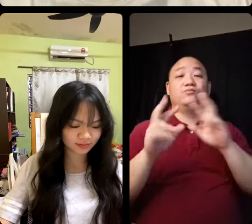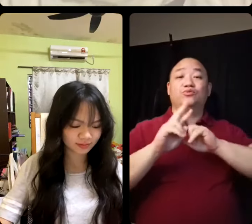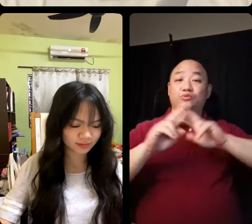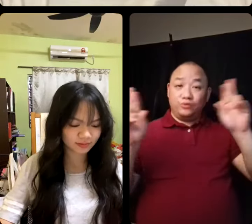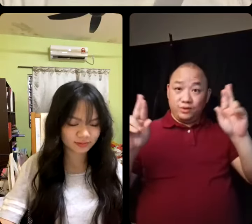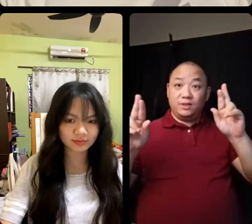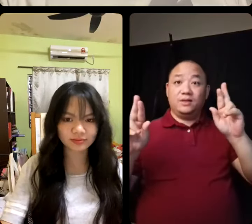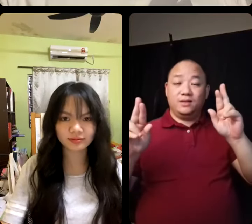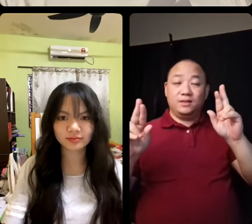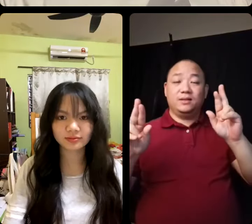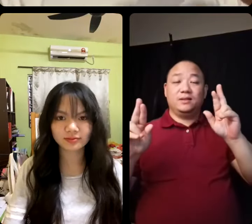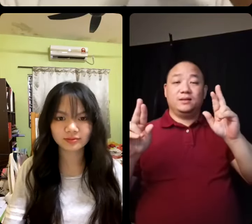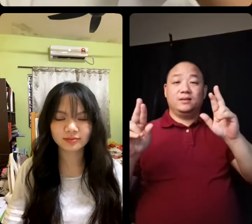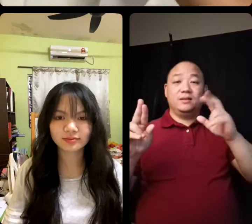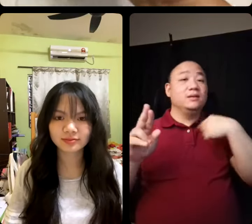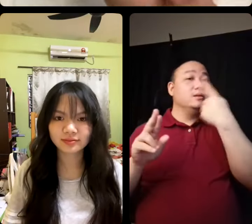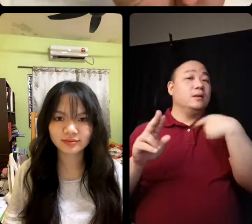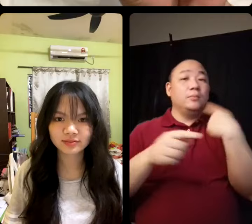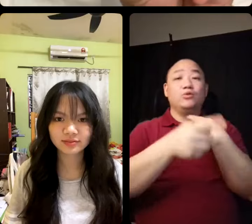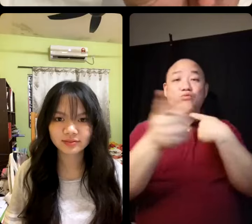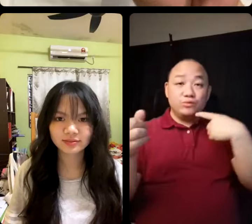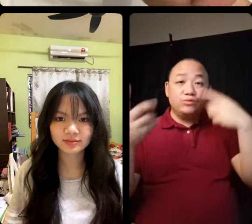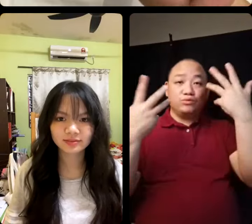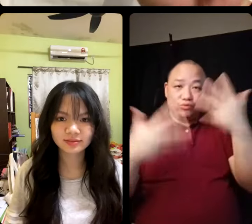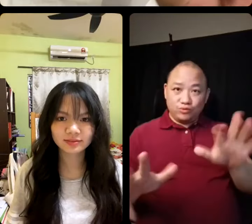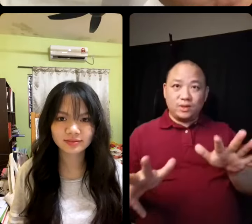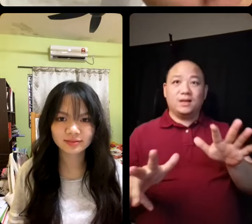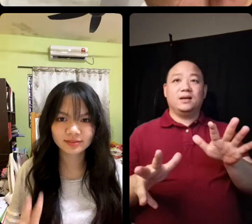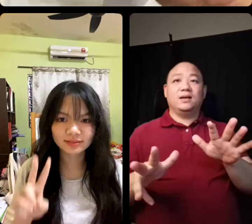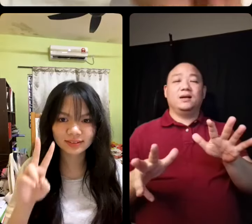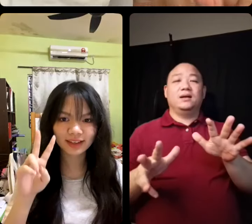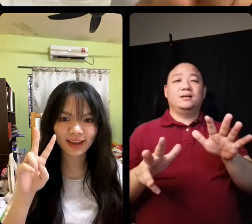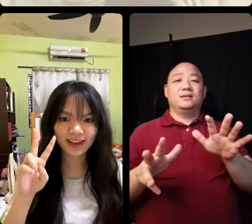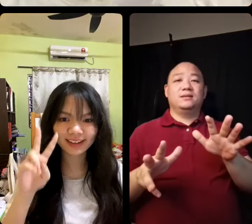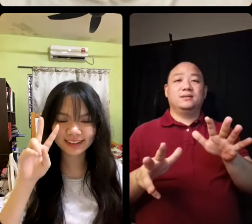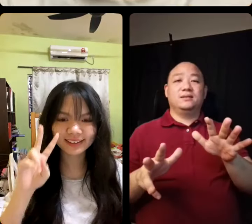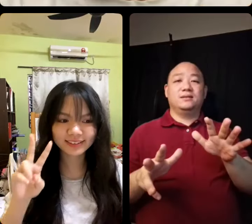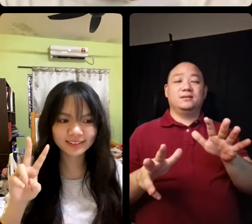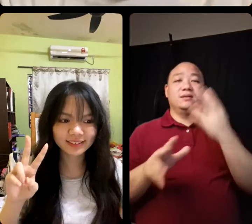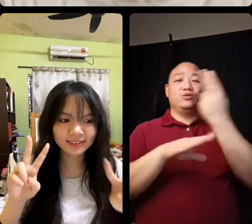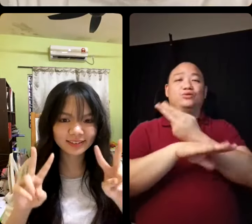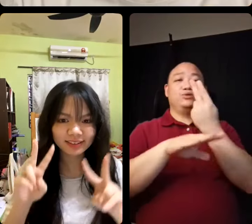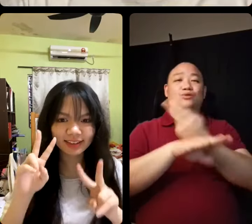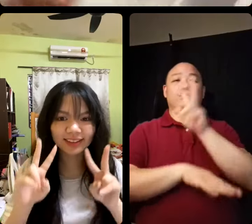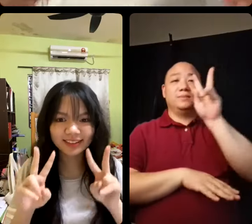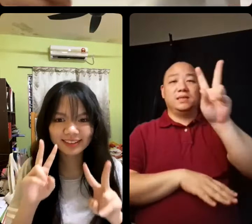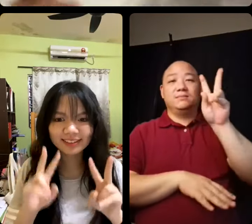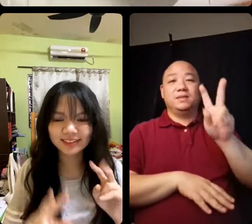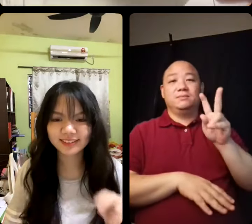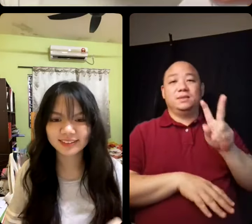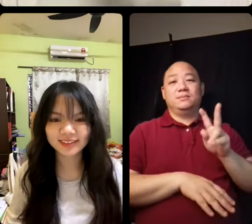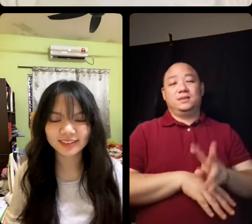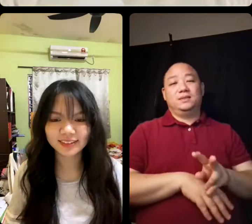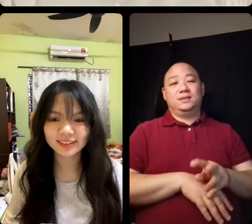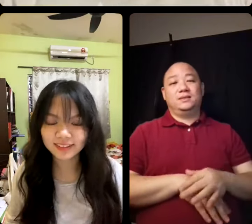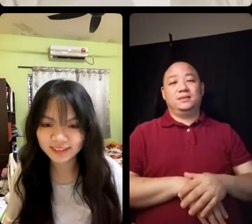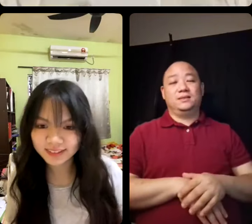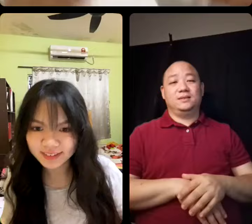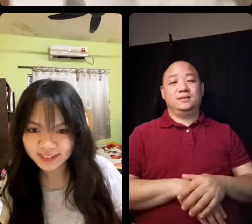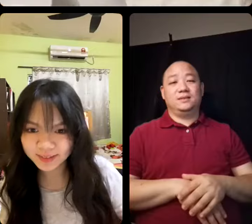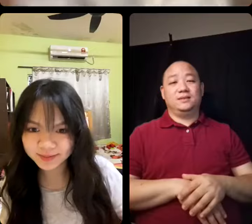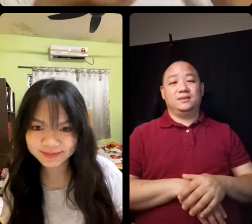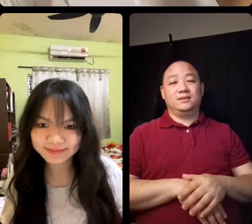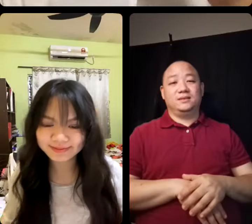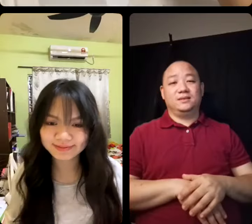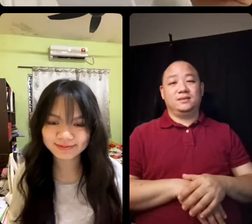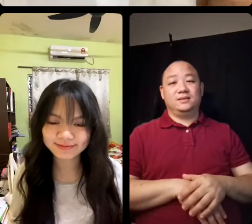me our peace emoji in the comment, alright? So that I know that you guys are ready and I